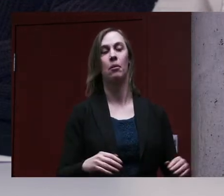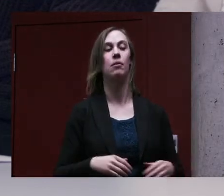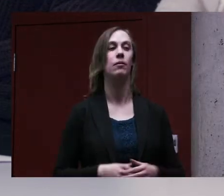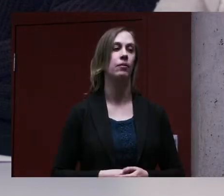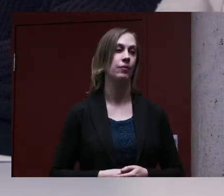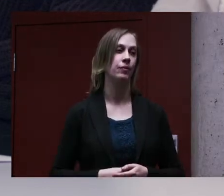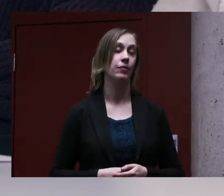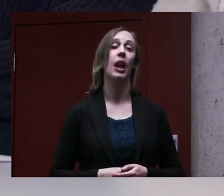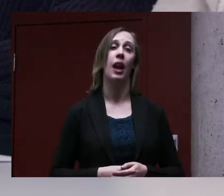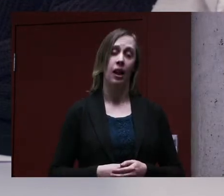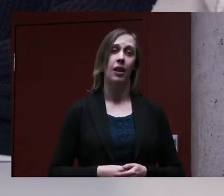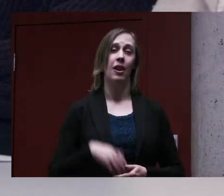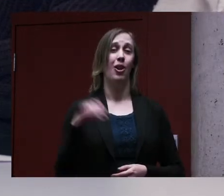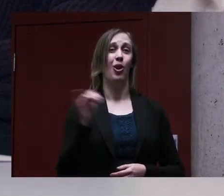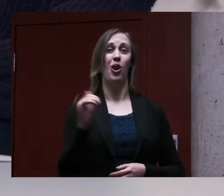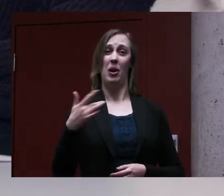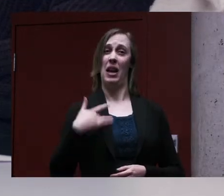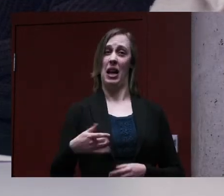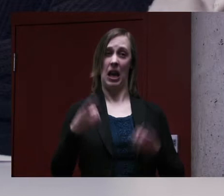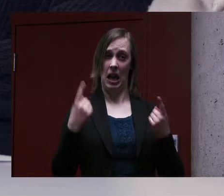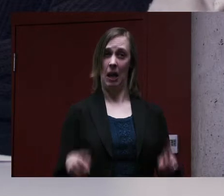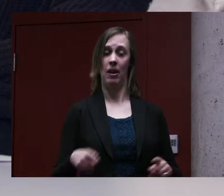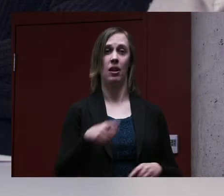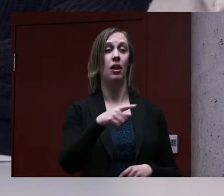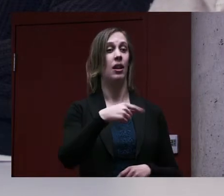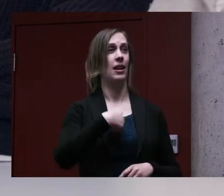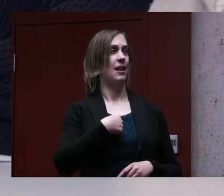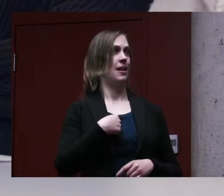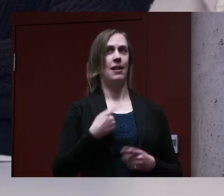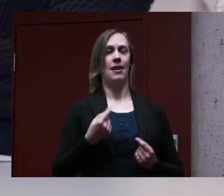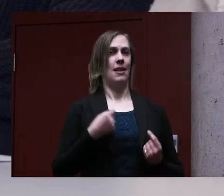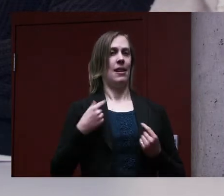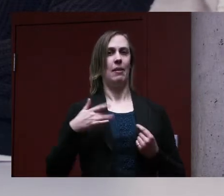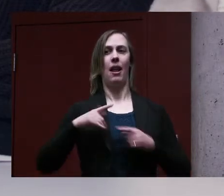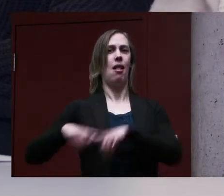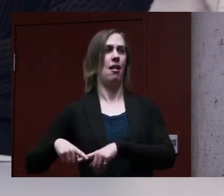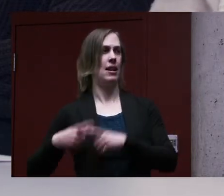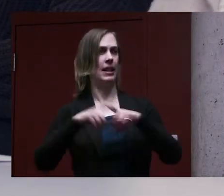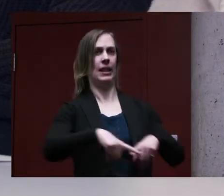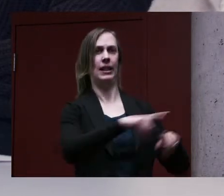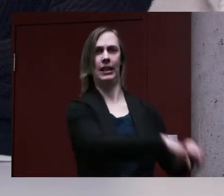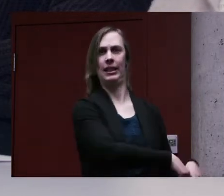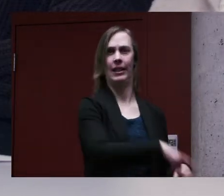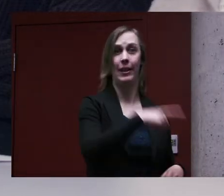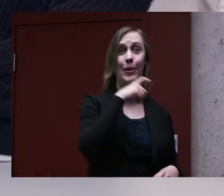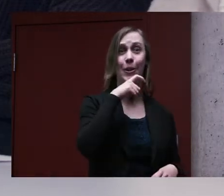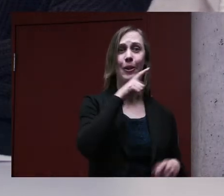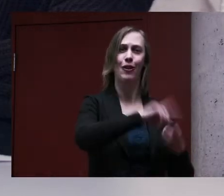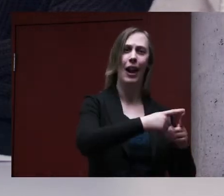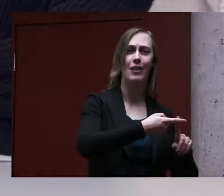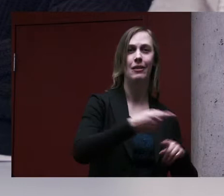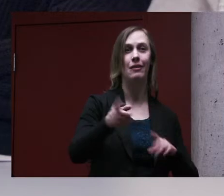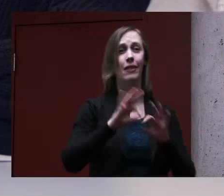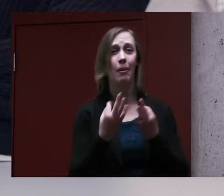And also forced dependency on friends and family in situations where, oftentimes we